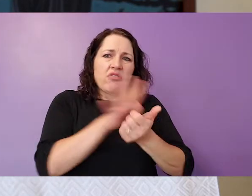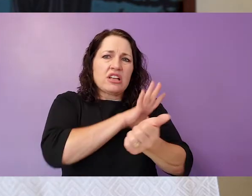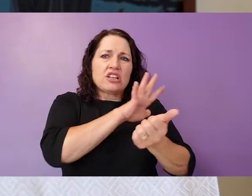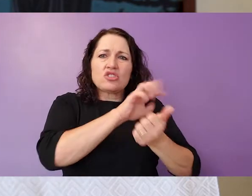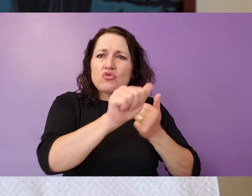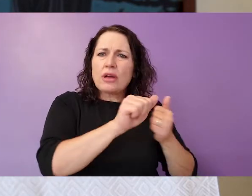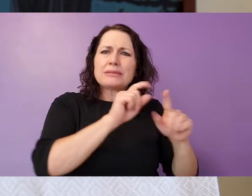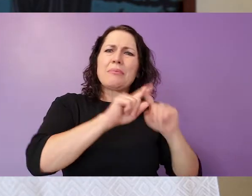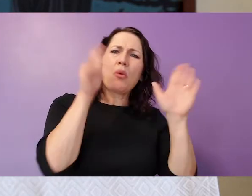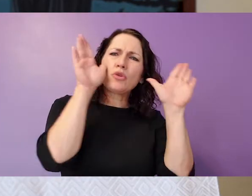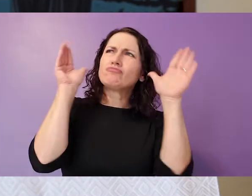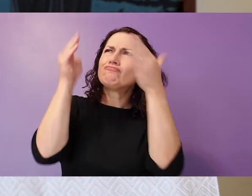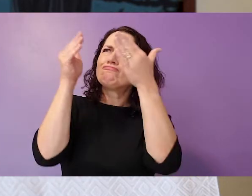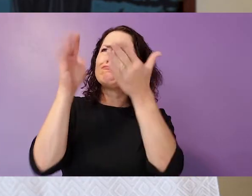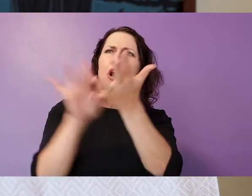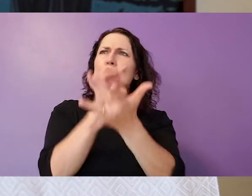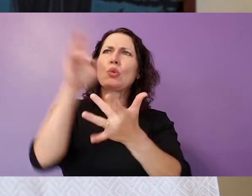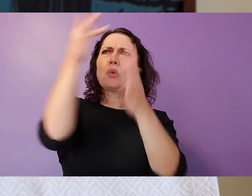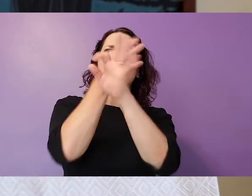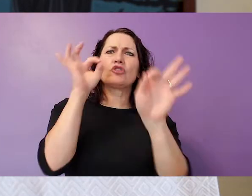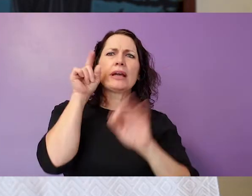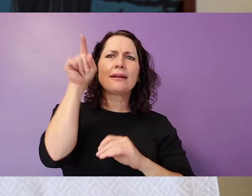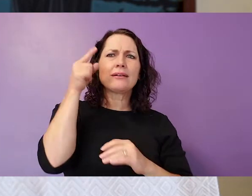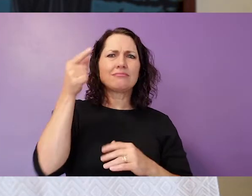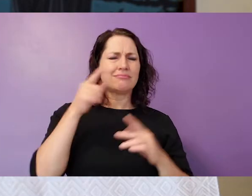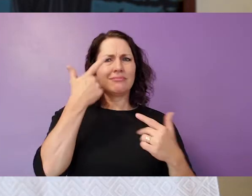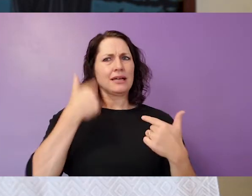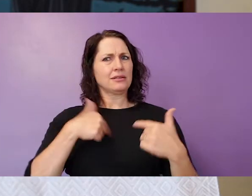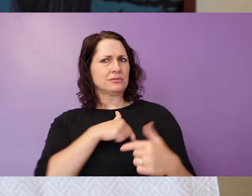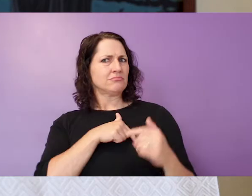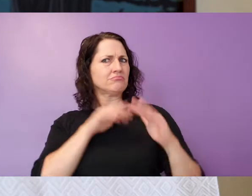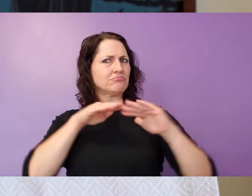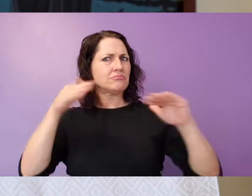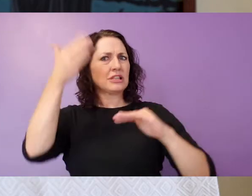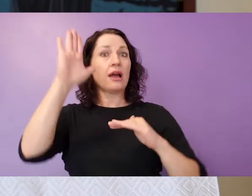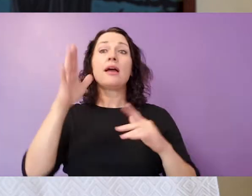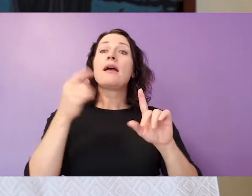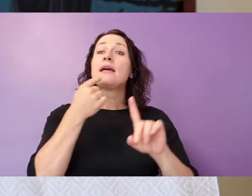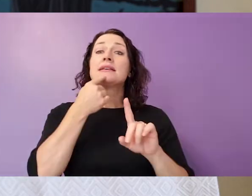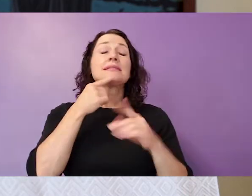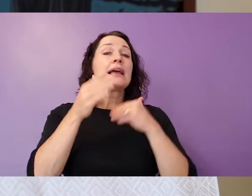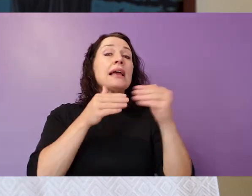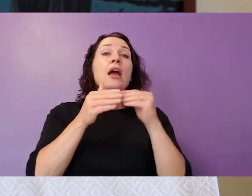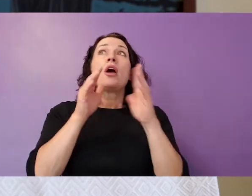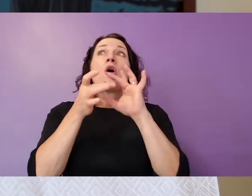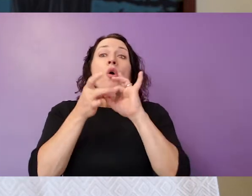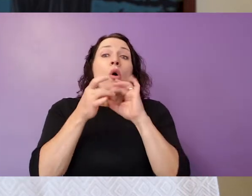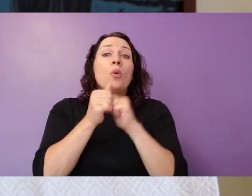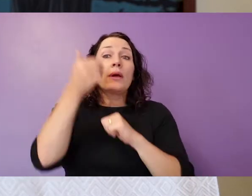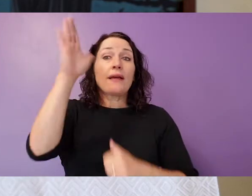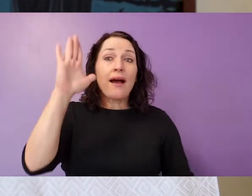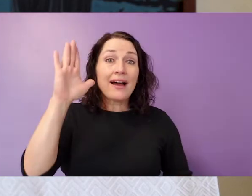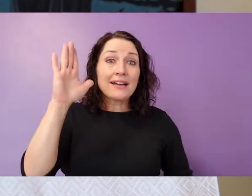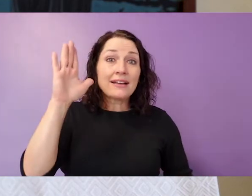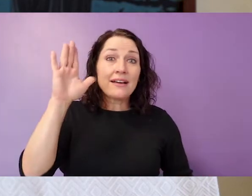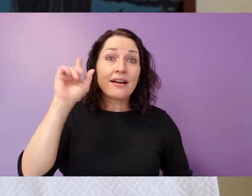the glorious freedom as children of God. And we say, even with God,